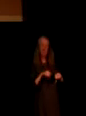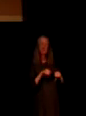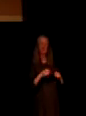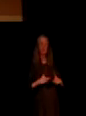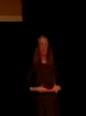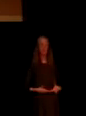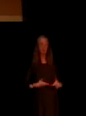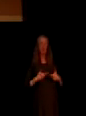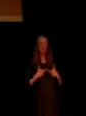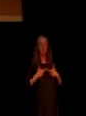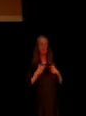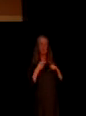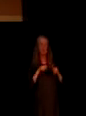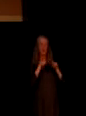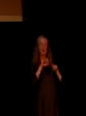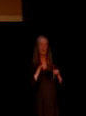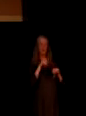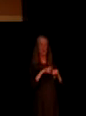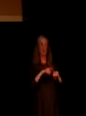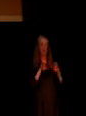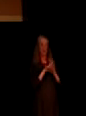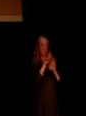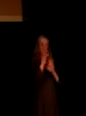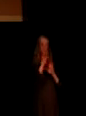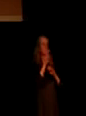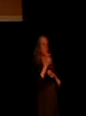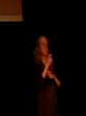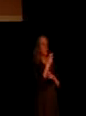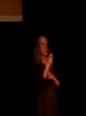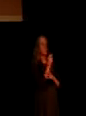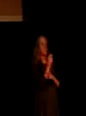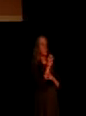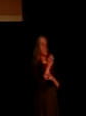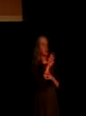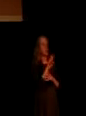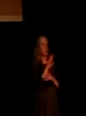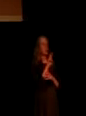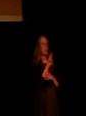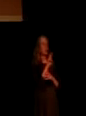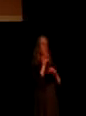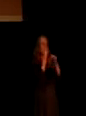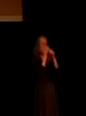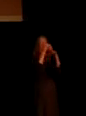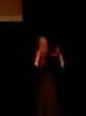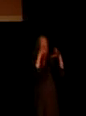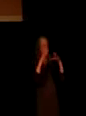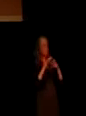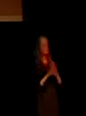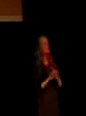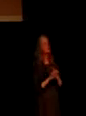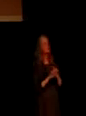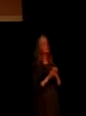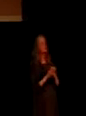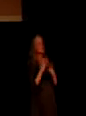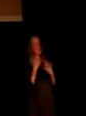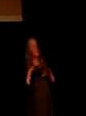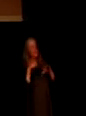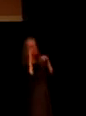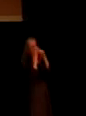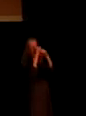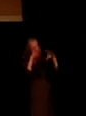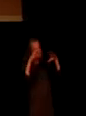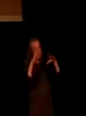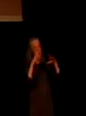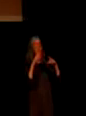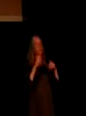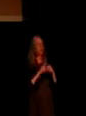accident. And so, I mean, you can read this. Following that accident, there was a